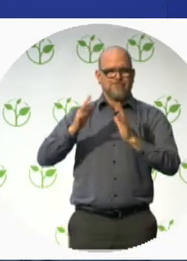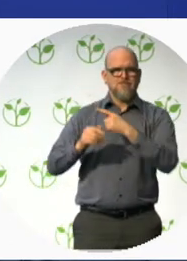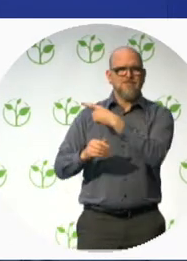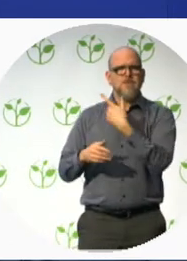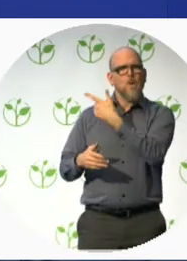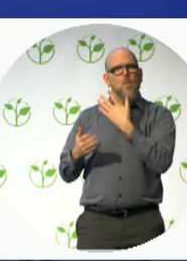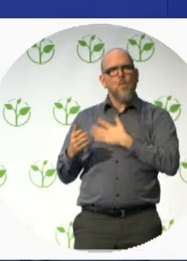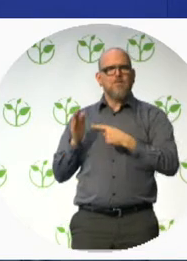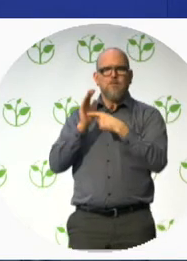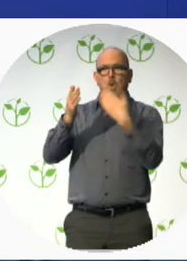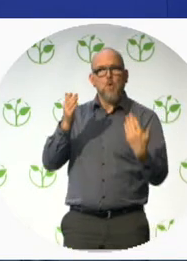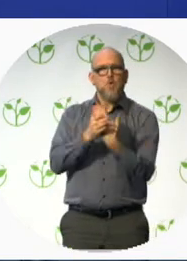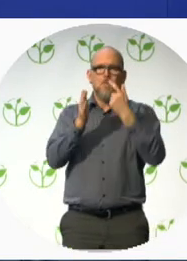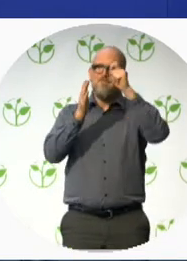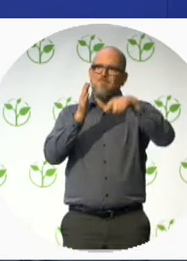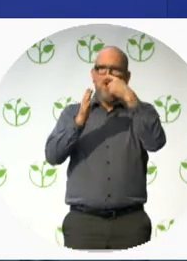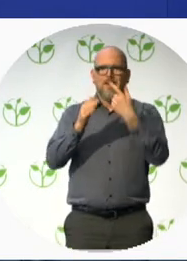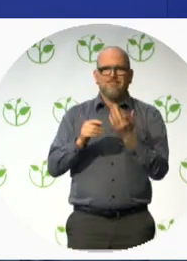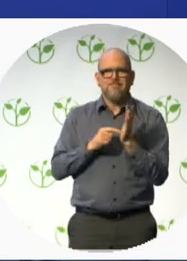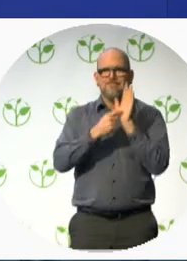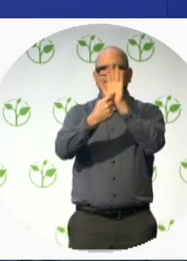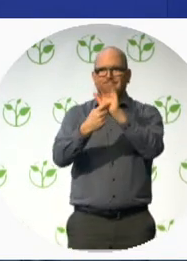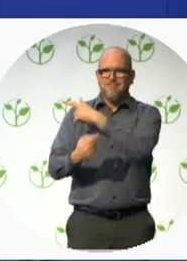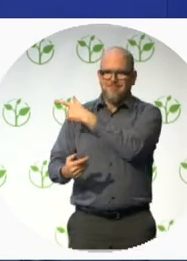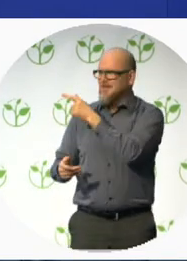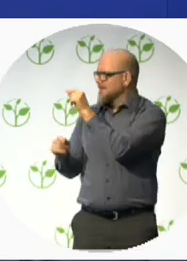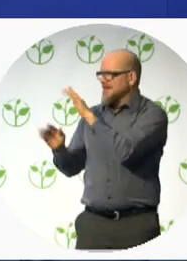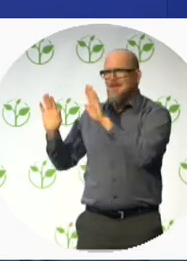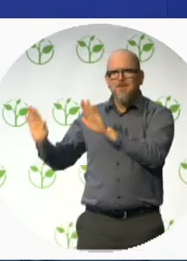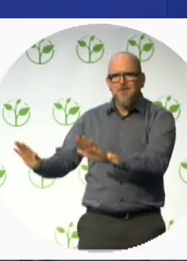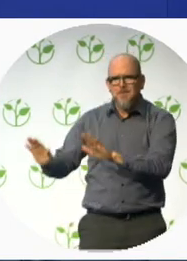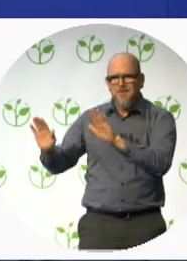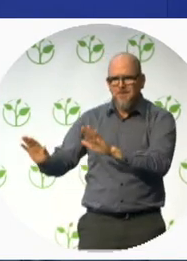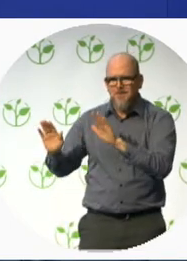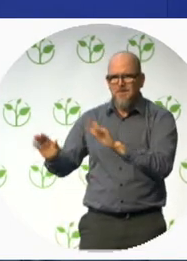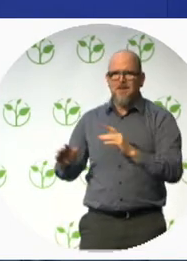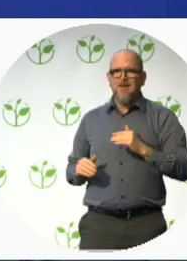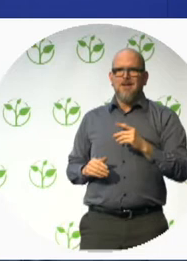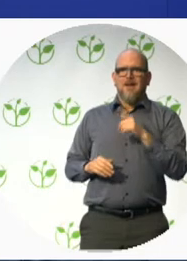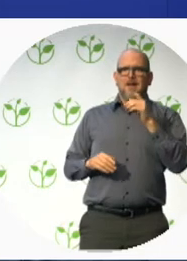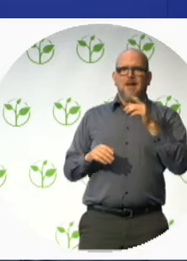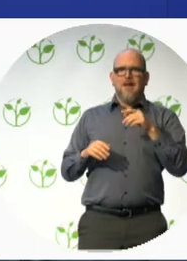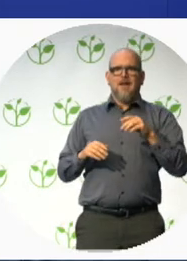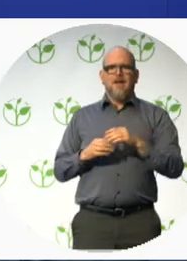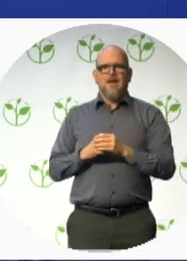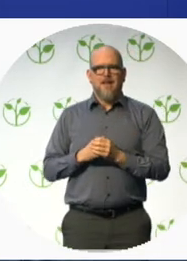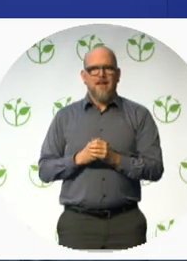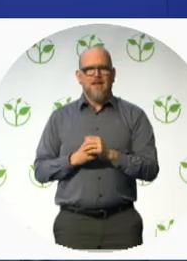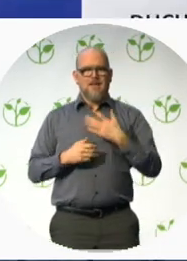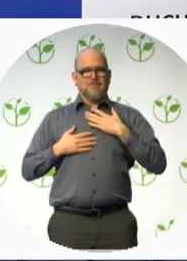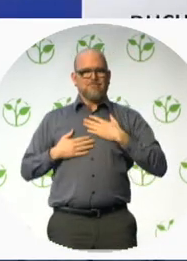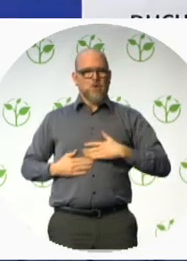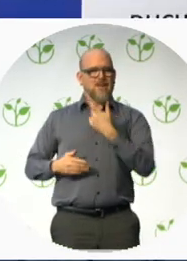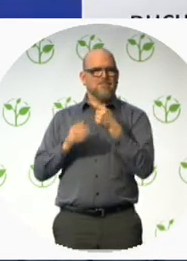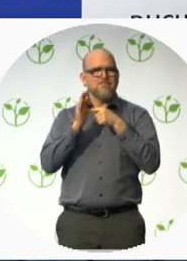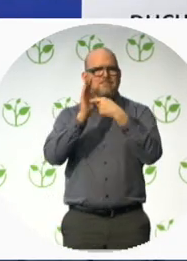you must be patient with us as René will demonstrate how it works.